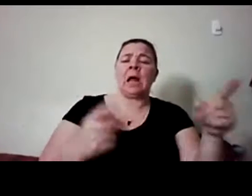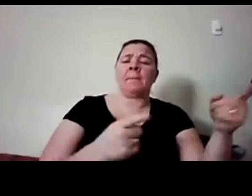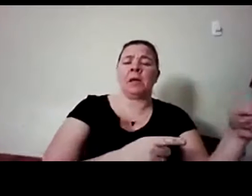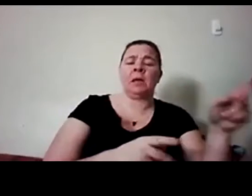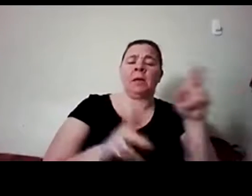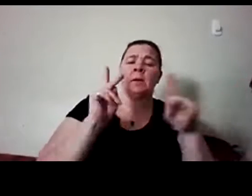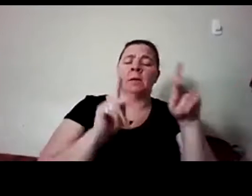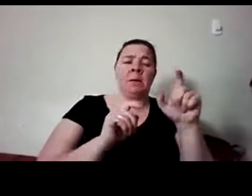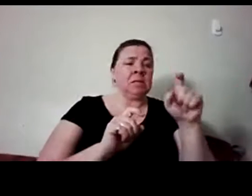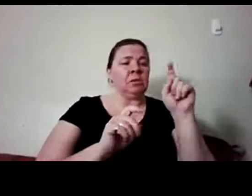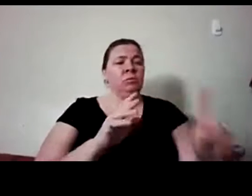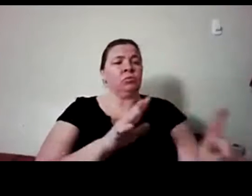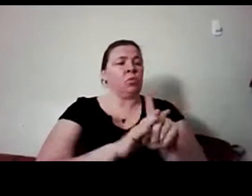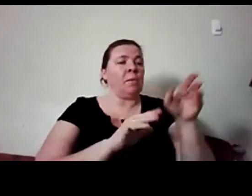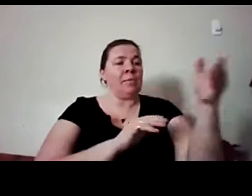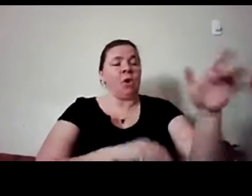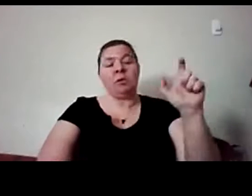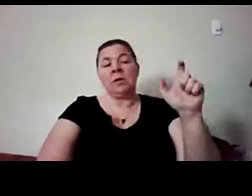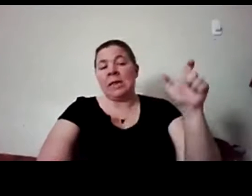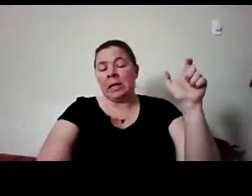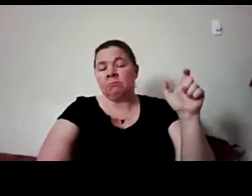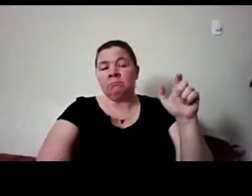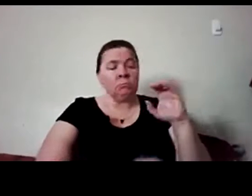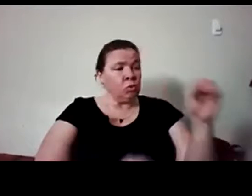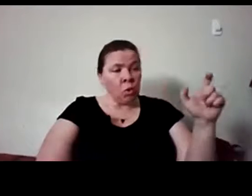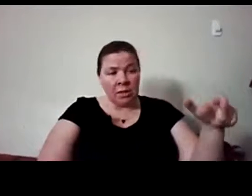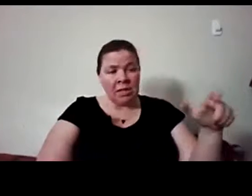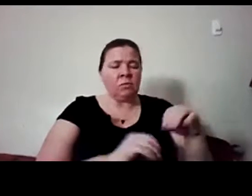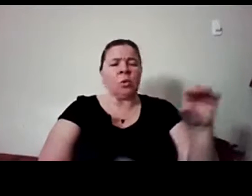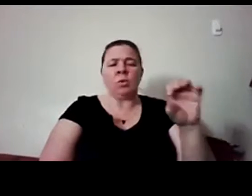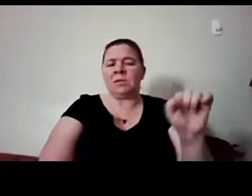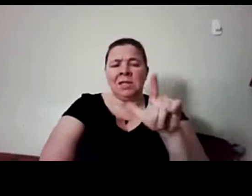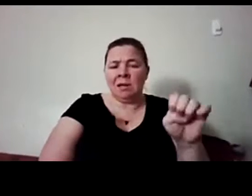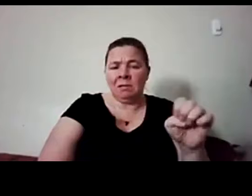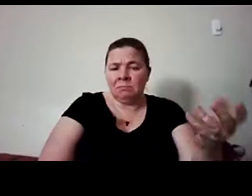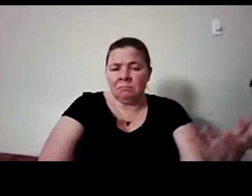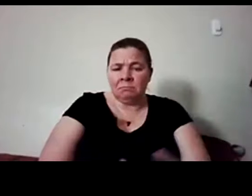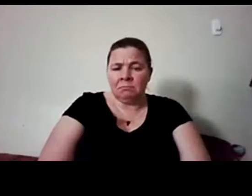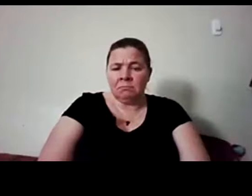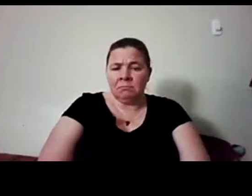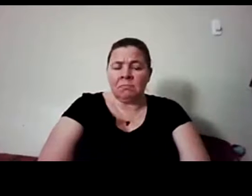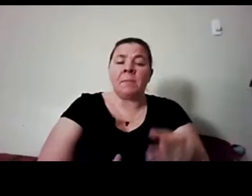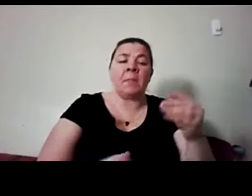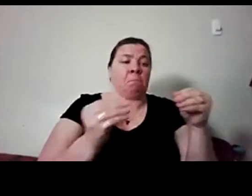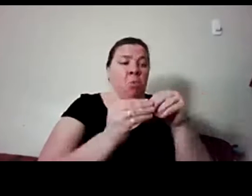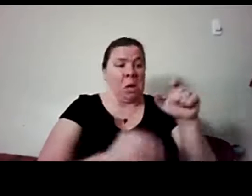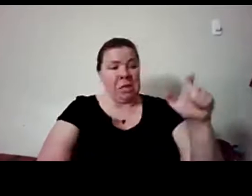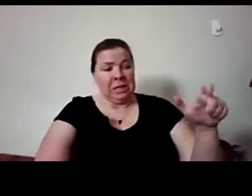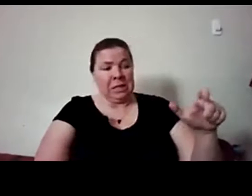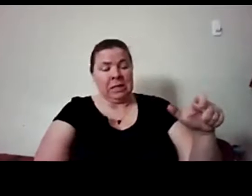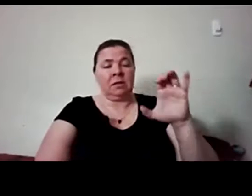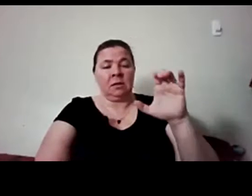and click. No clicks, no sales. The more the clicks, the more the